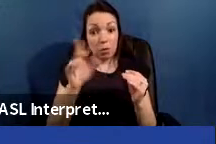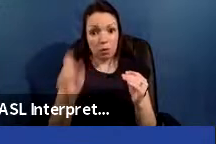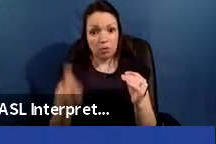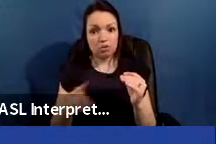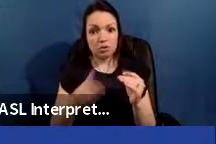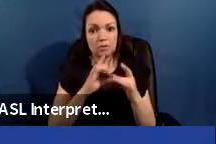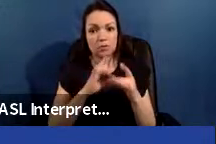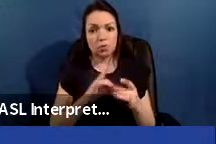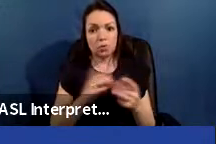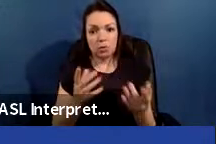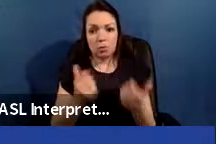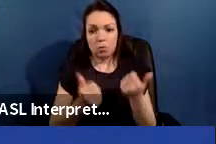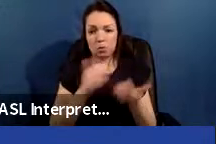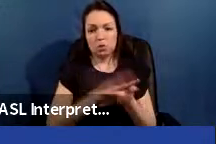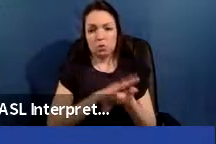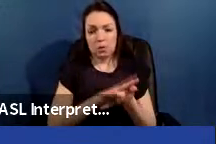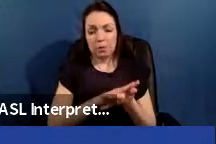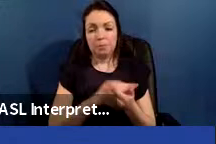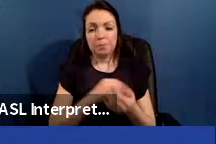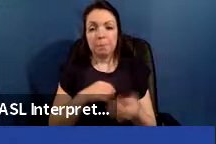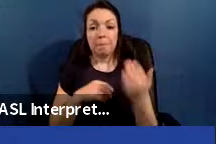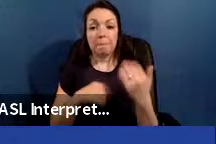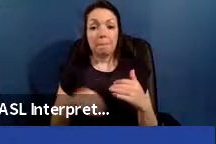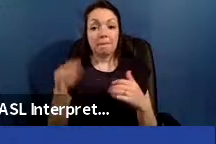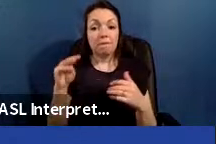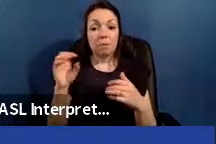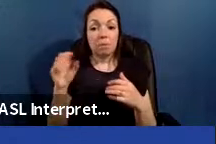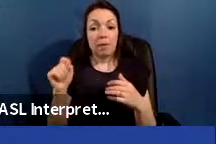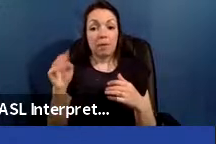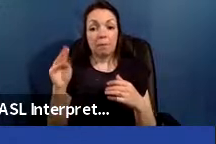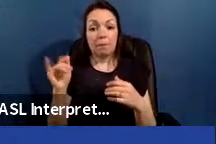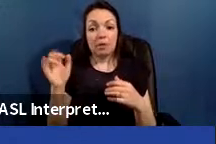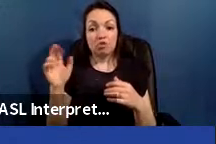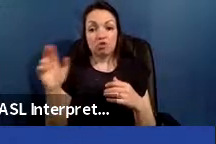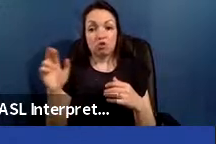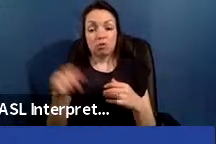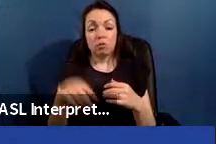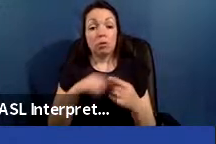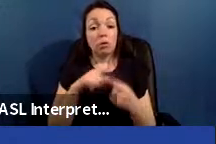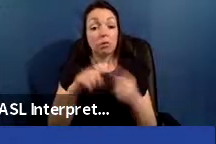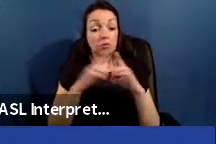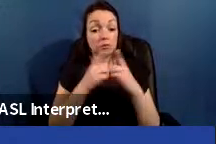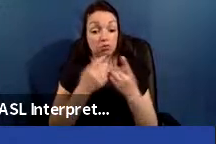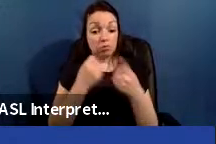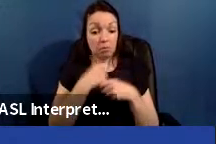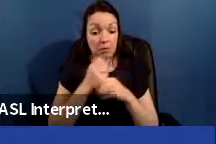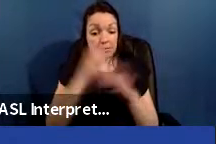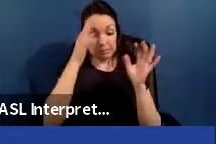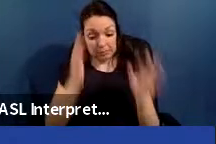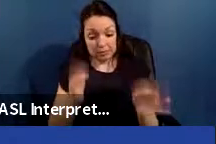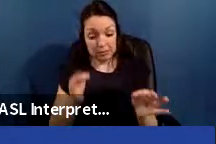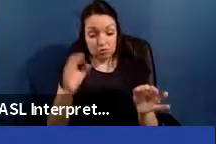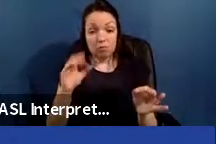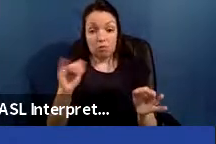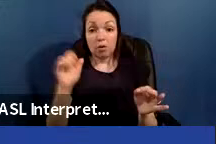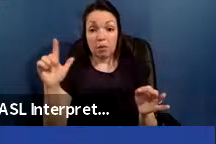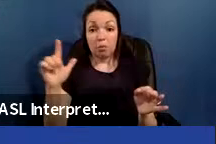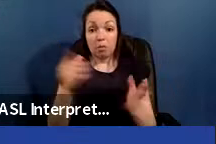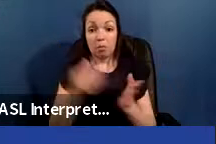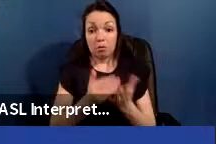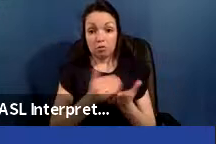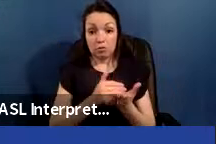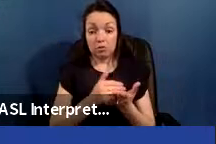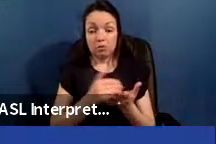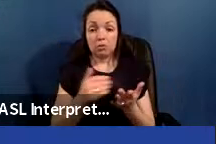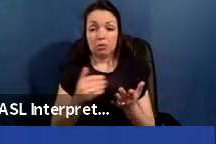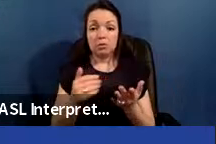Thanks. This next one's from Matt Major. When the district makes its capital budgeting decisions, is there any information or context